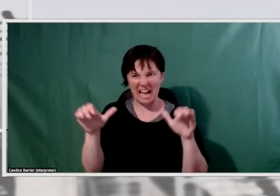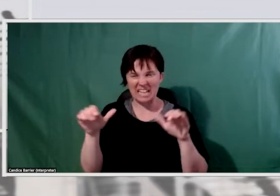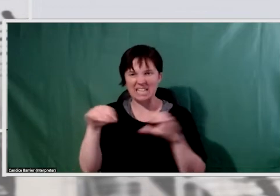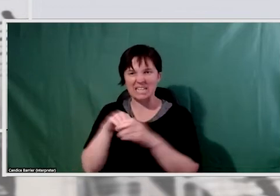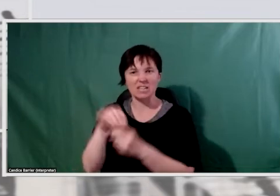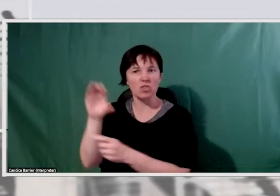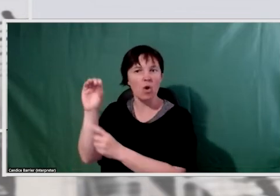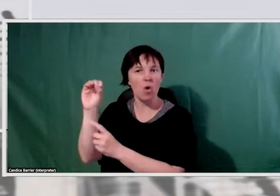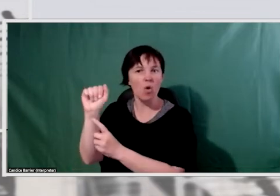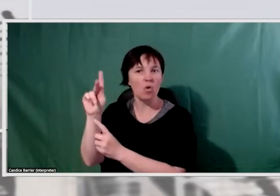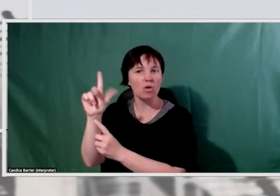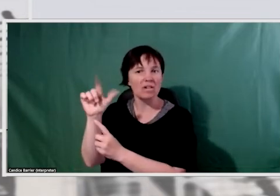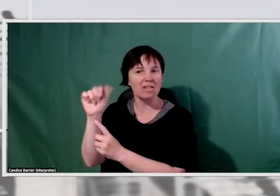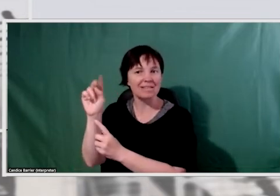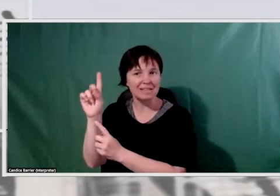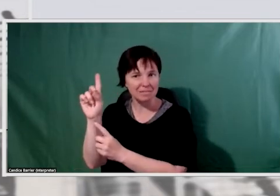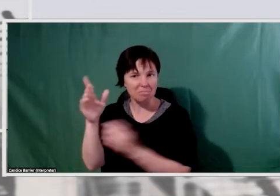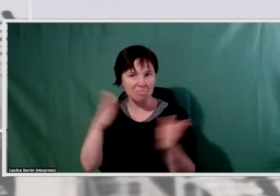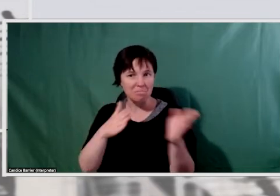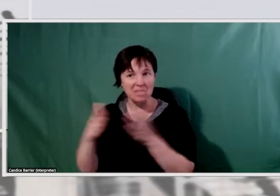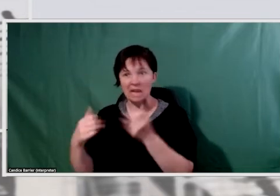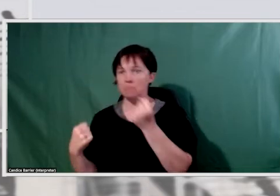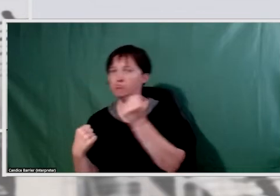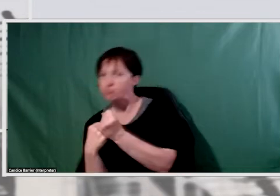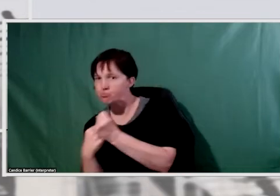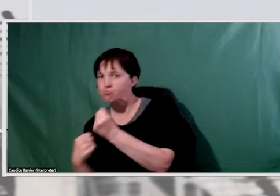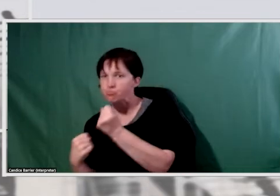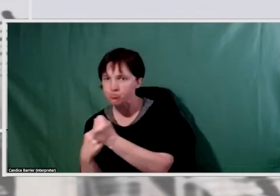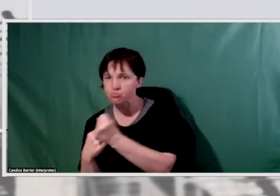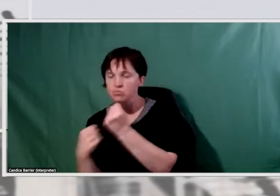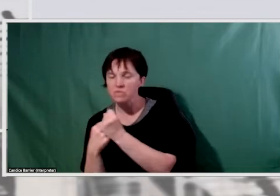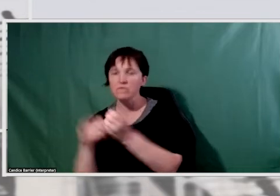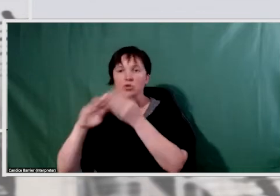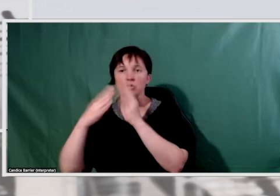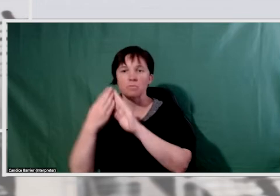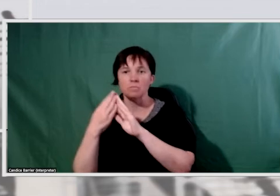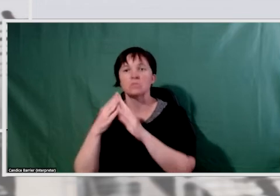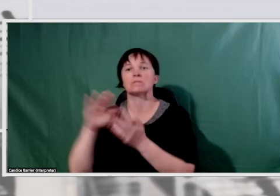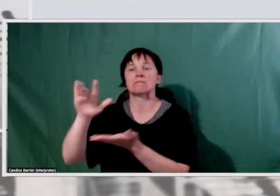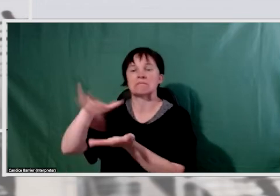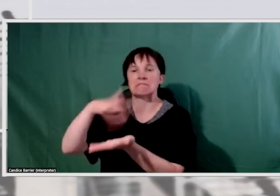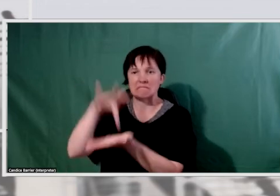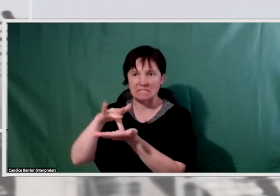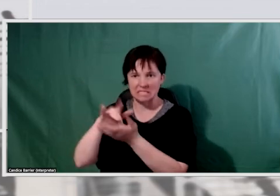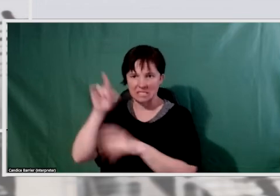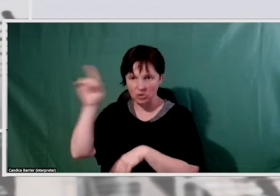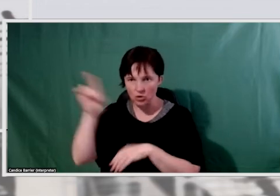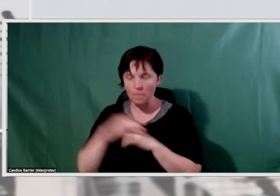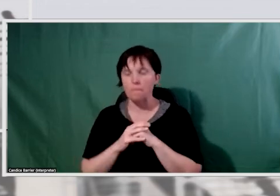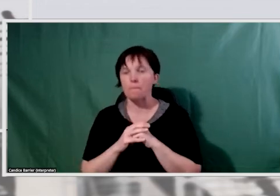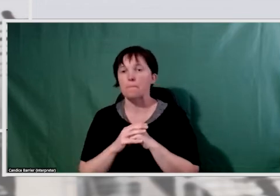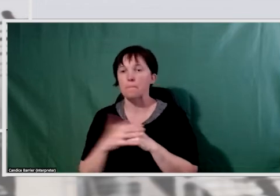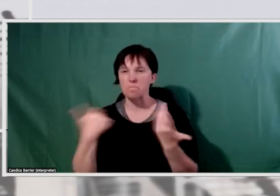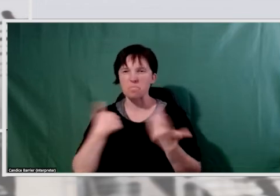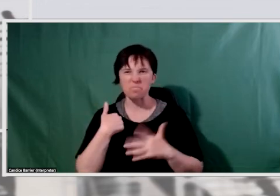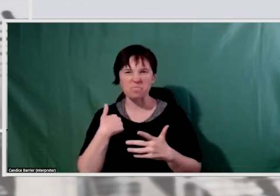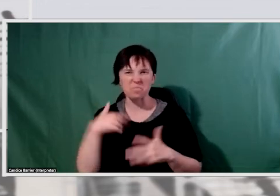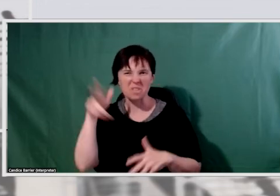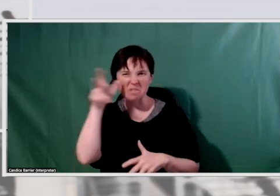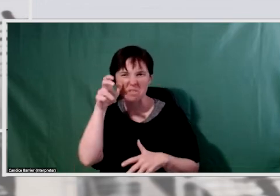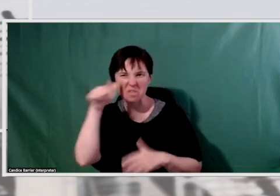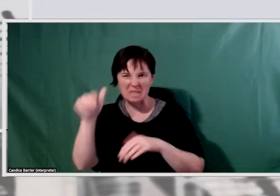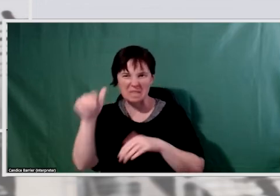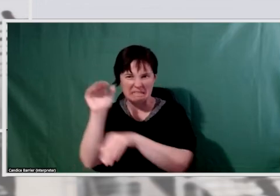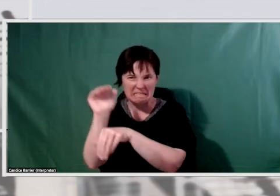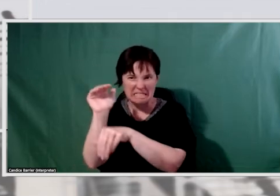plan and advocating for the community center at the Heron Hill pumping station. From what I've heard this evening, I think